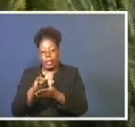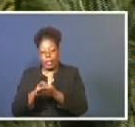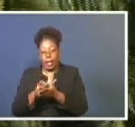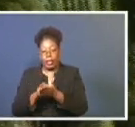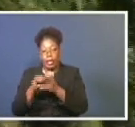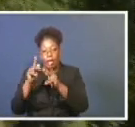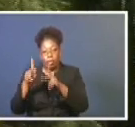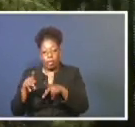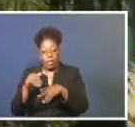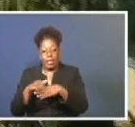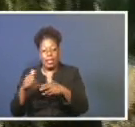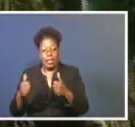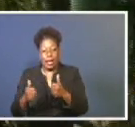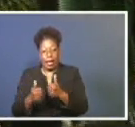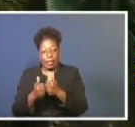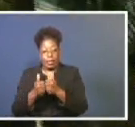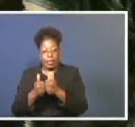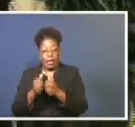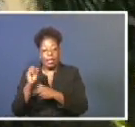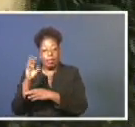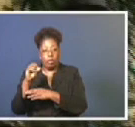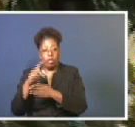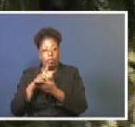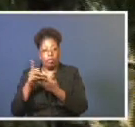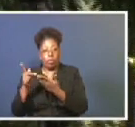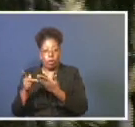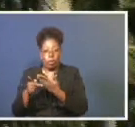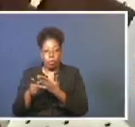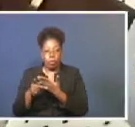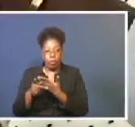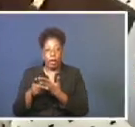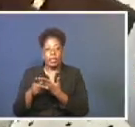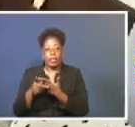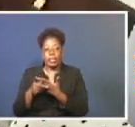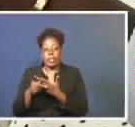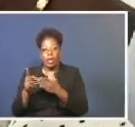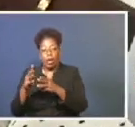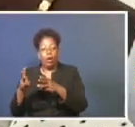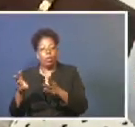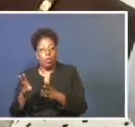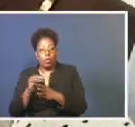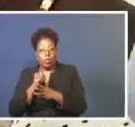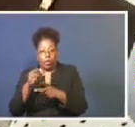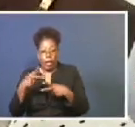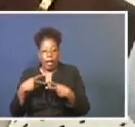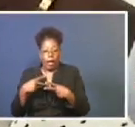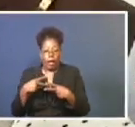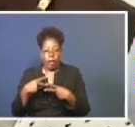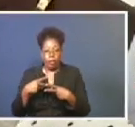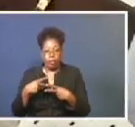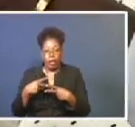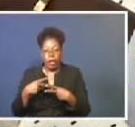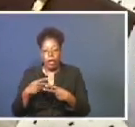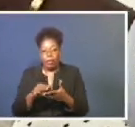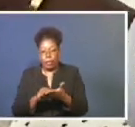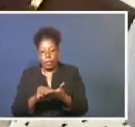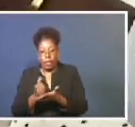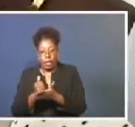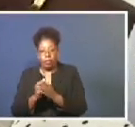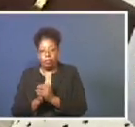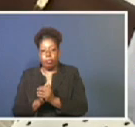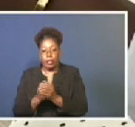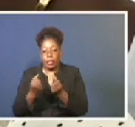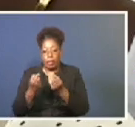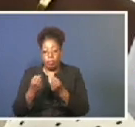and emergency department do not have access to care as a result. We do admit that some of our staff is out as a result